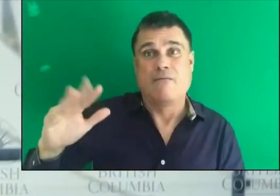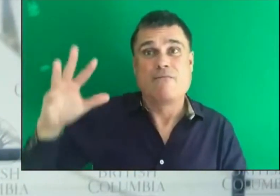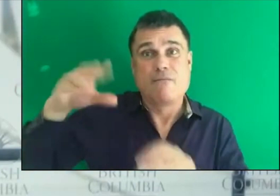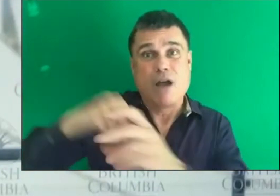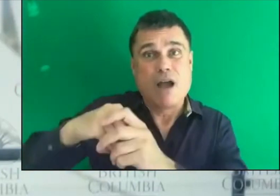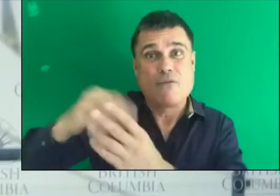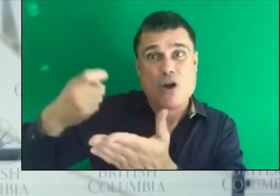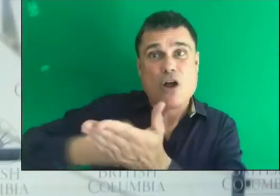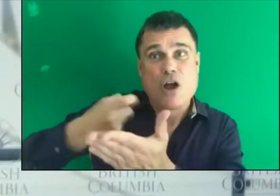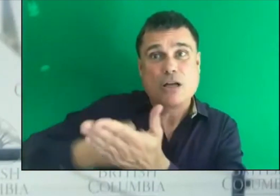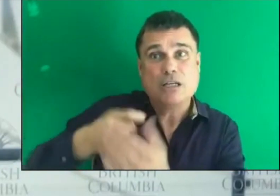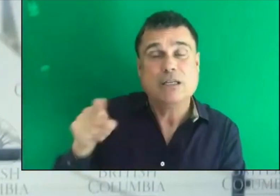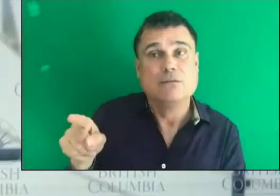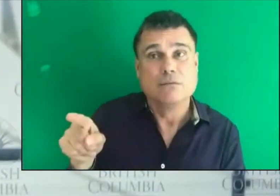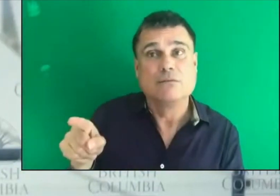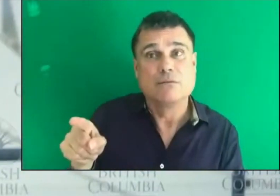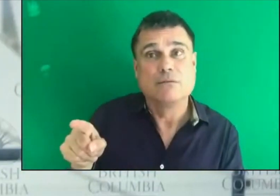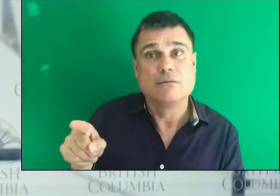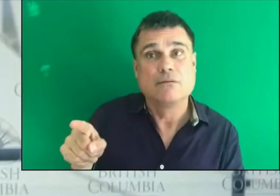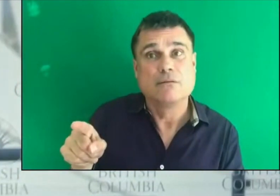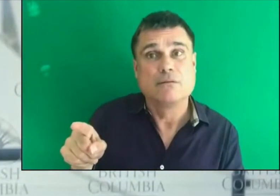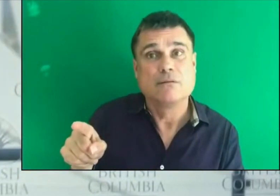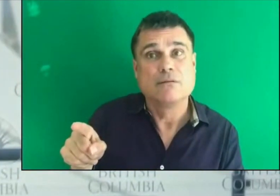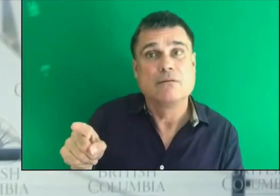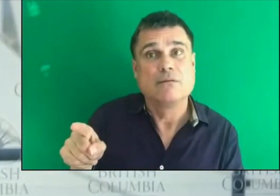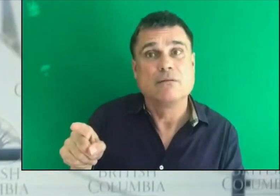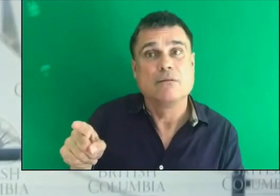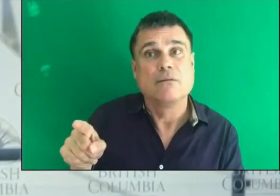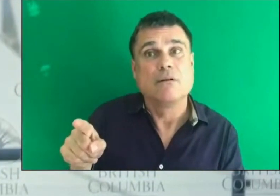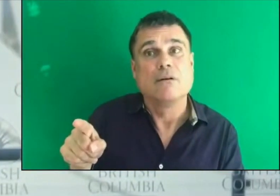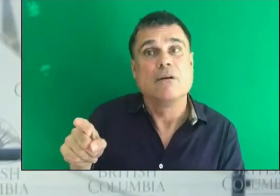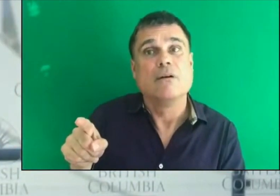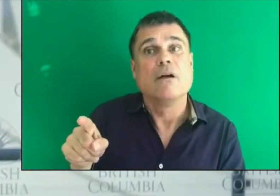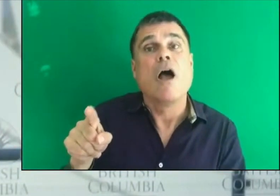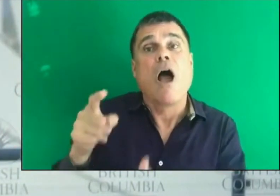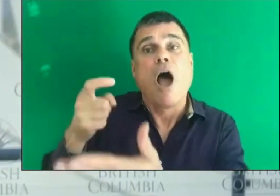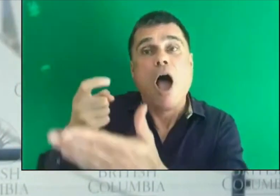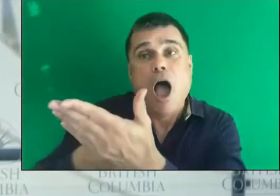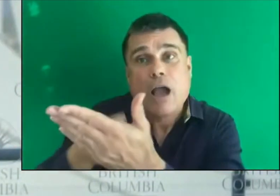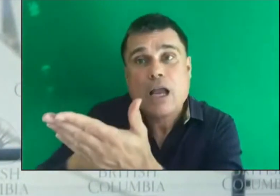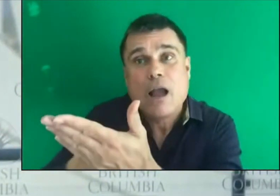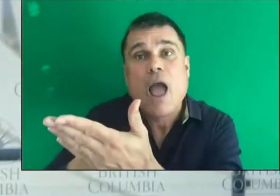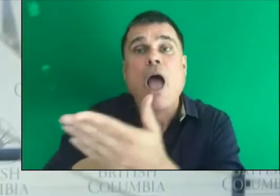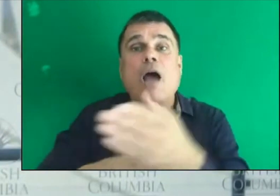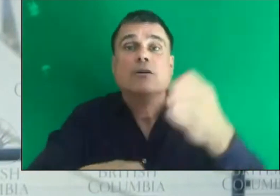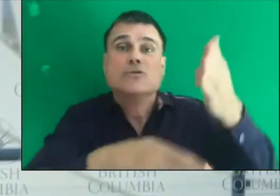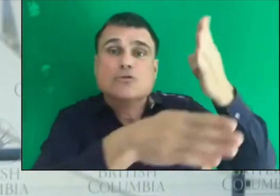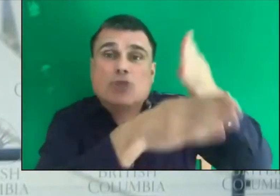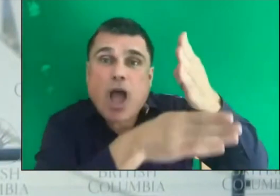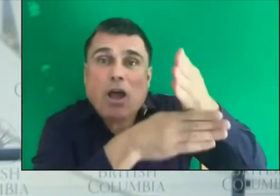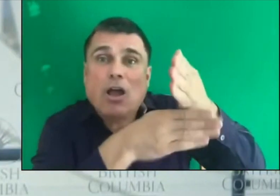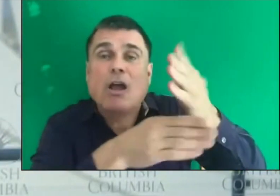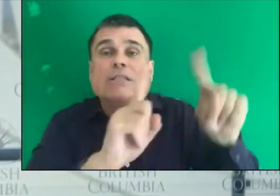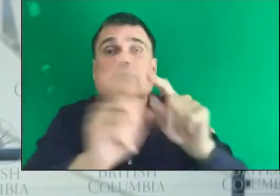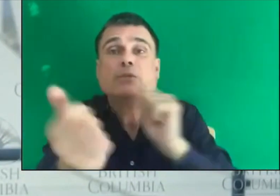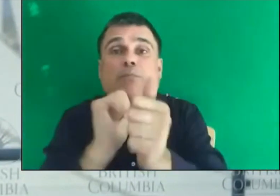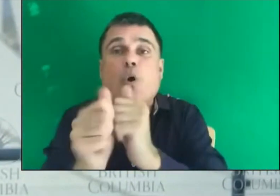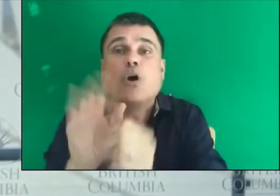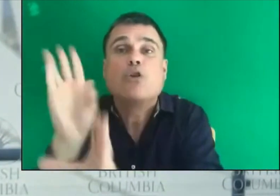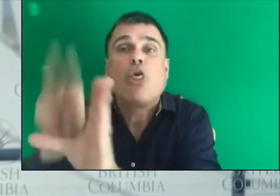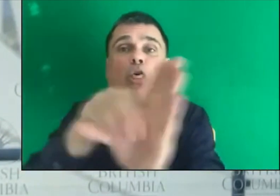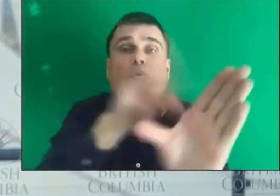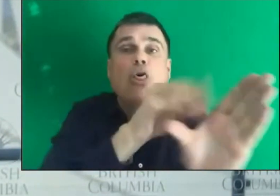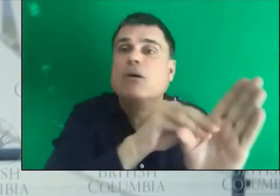pandemic. And that may mean that we don't play on multiple hockey teams or on multiple sports teams. And if we're involved with